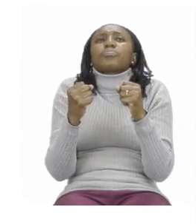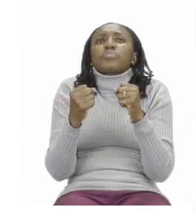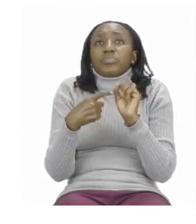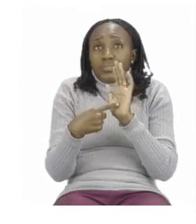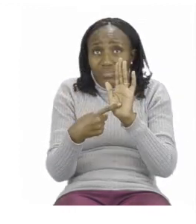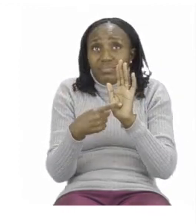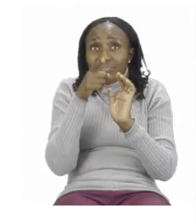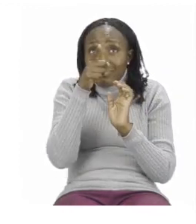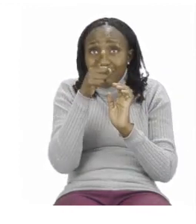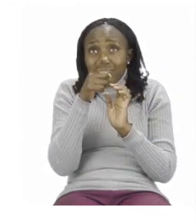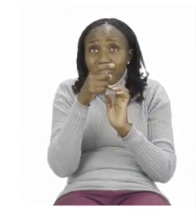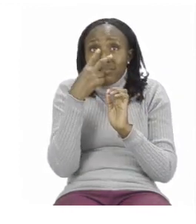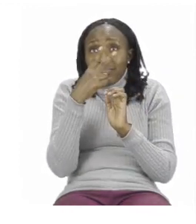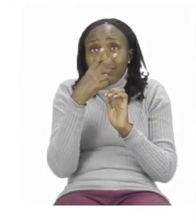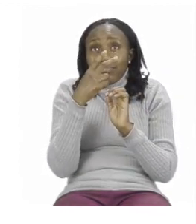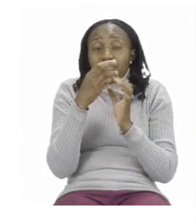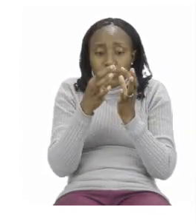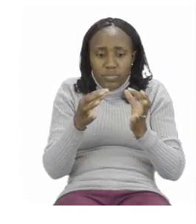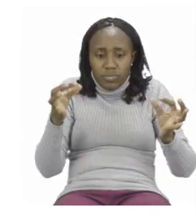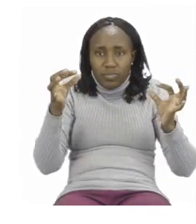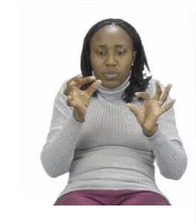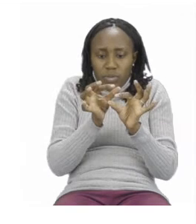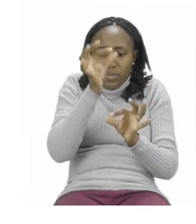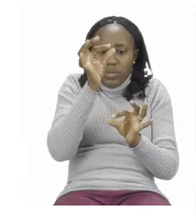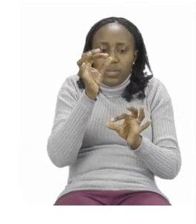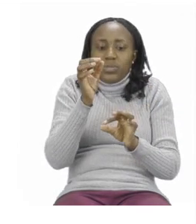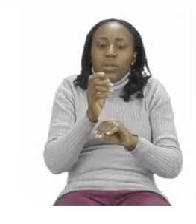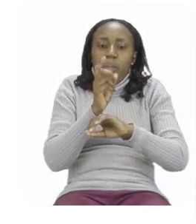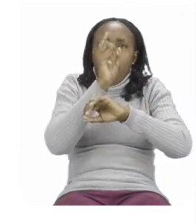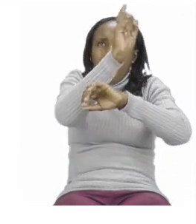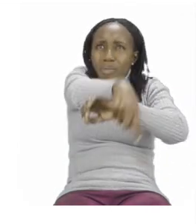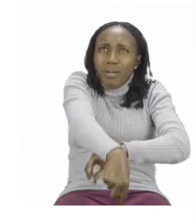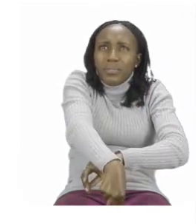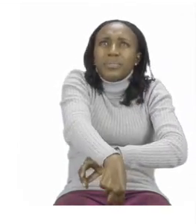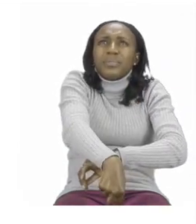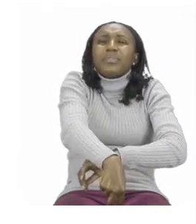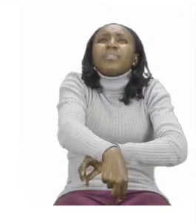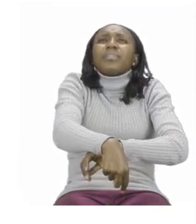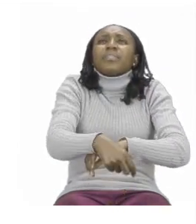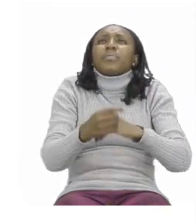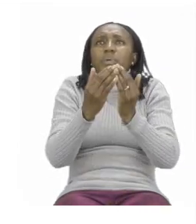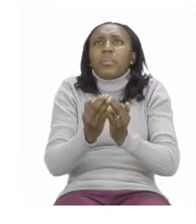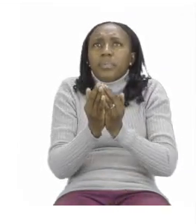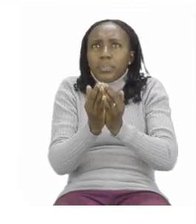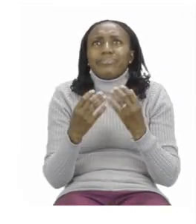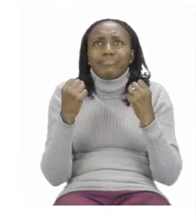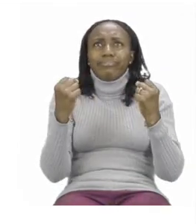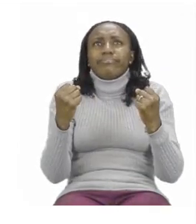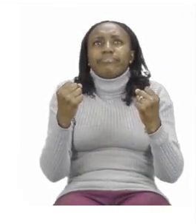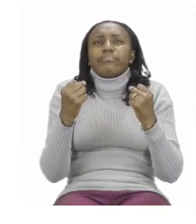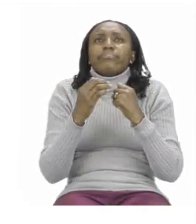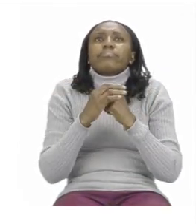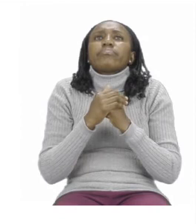That's right, everyone. It is right next to your starfish. Now,